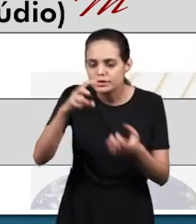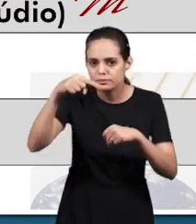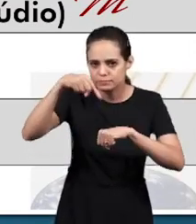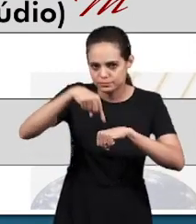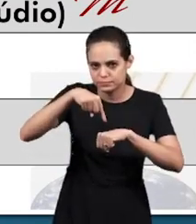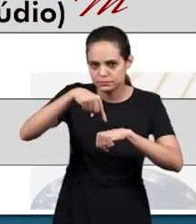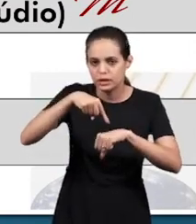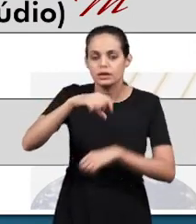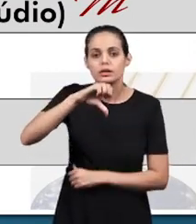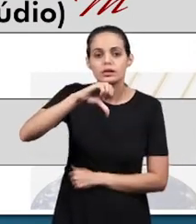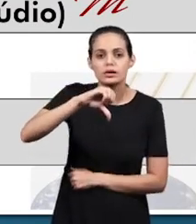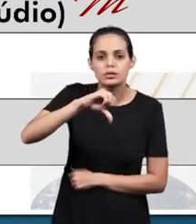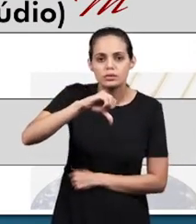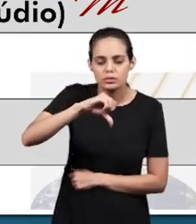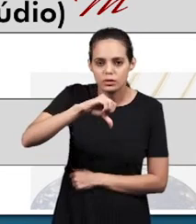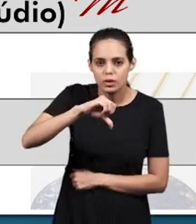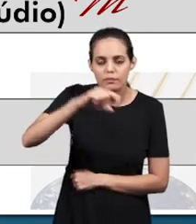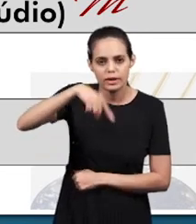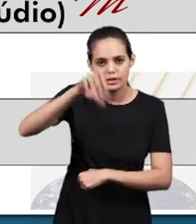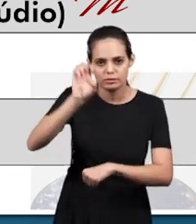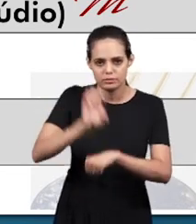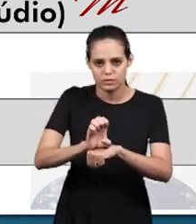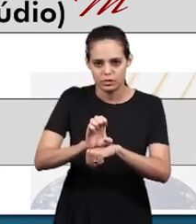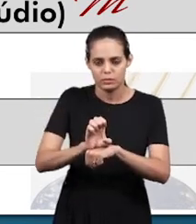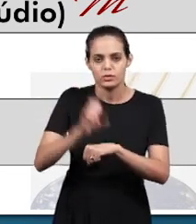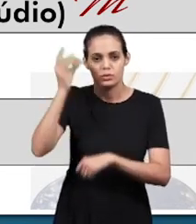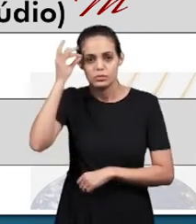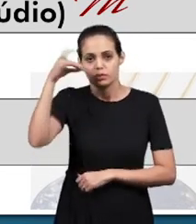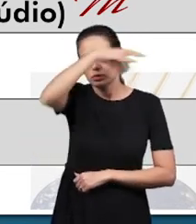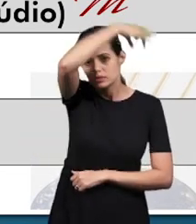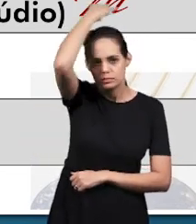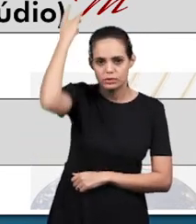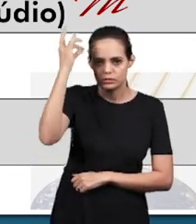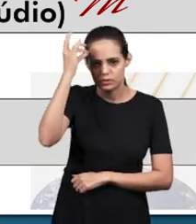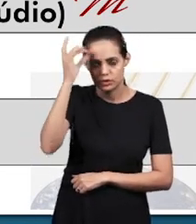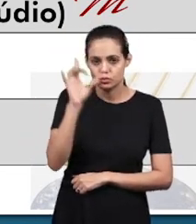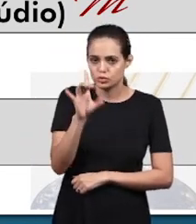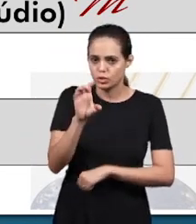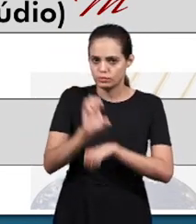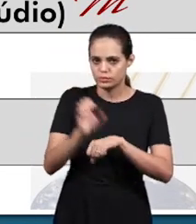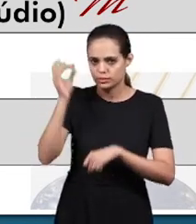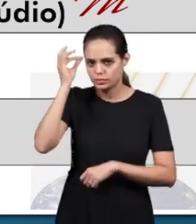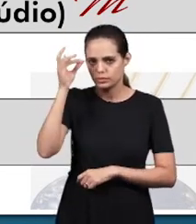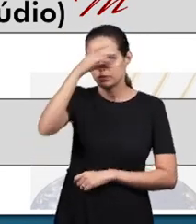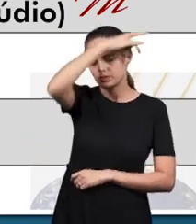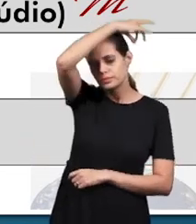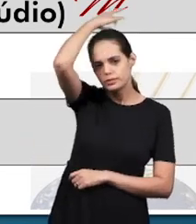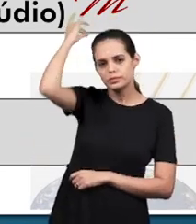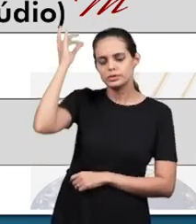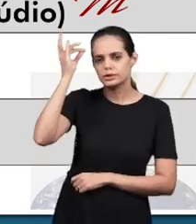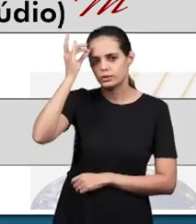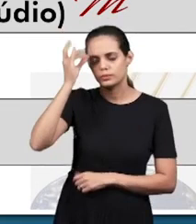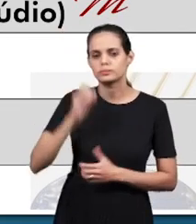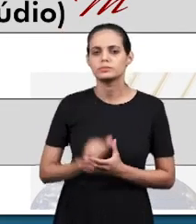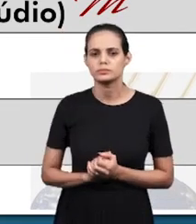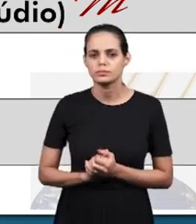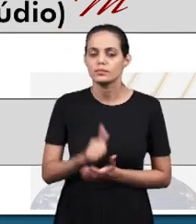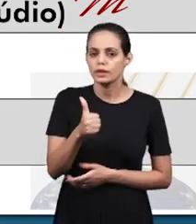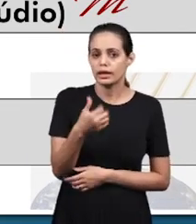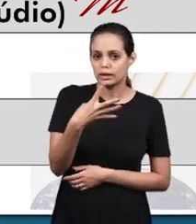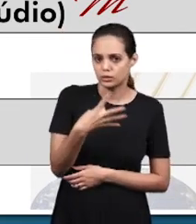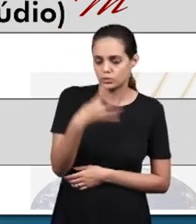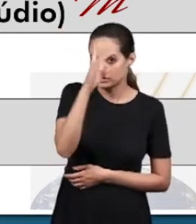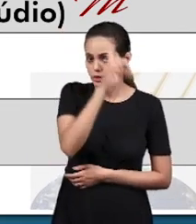On Saturday, June 13th, this event will be retransmitted at 7 a.m. at Rede TV in Brazil, and at